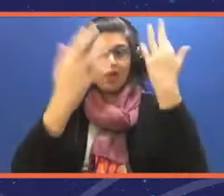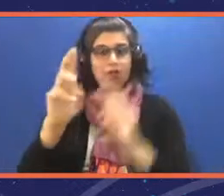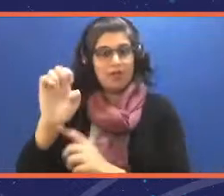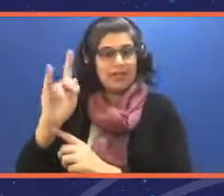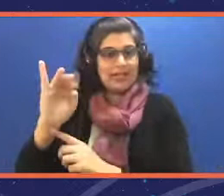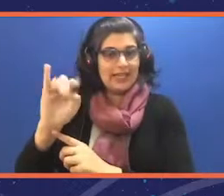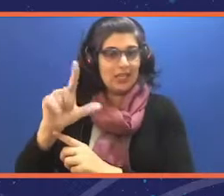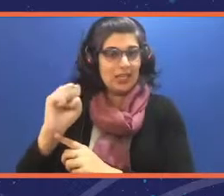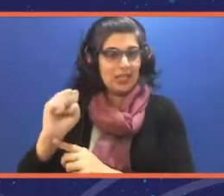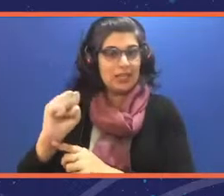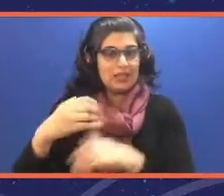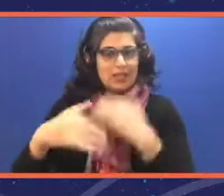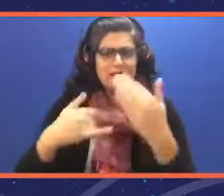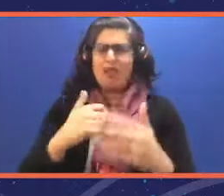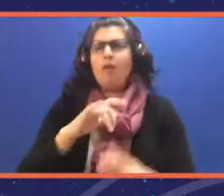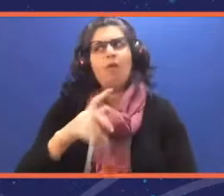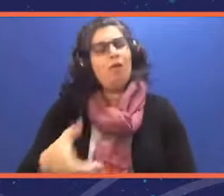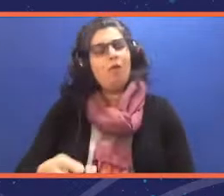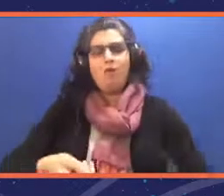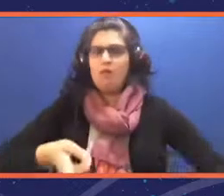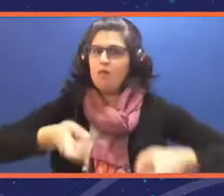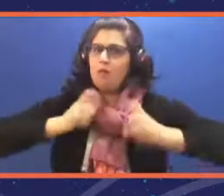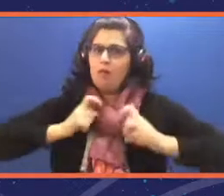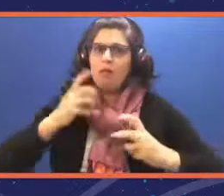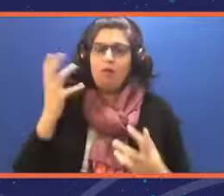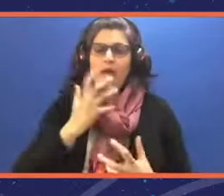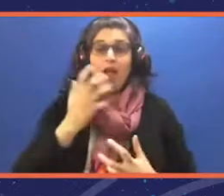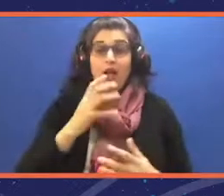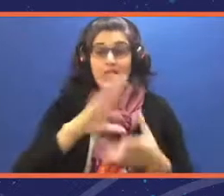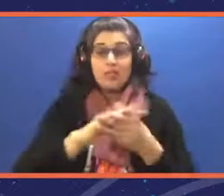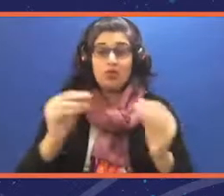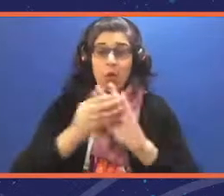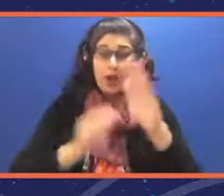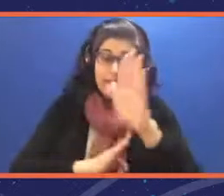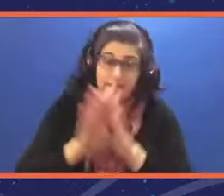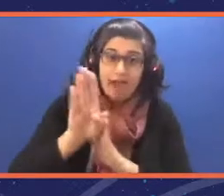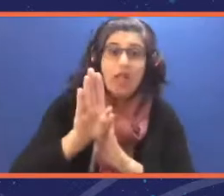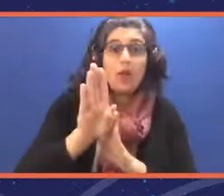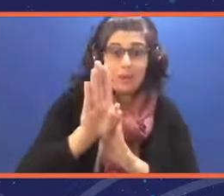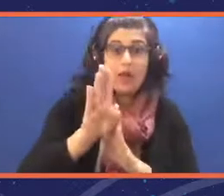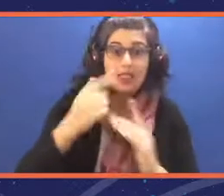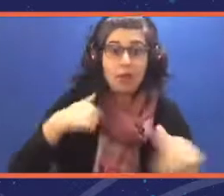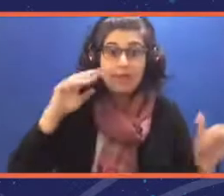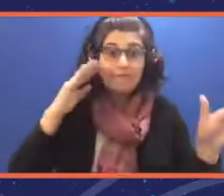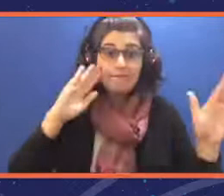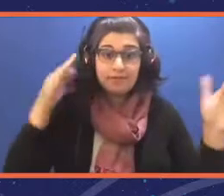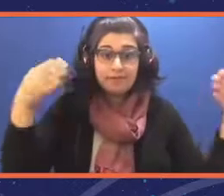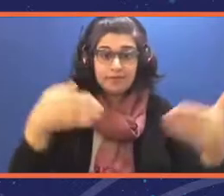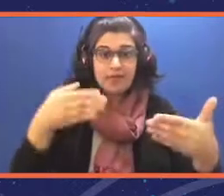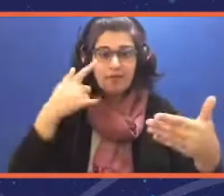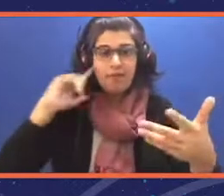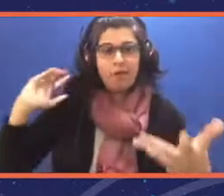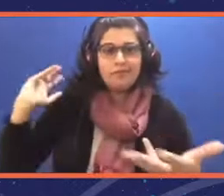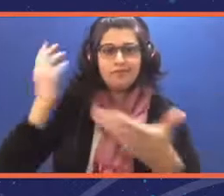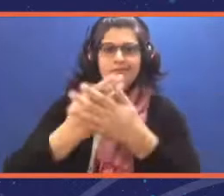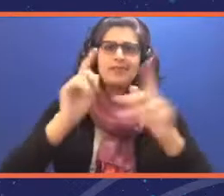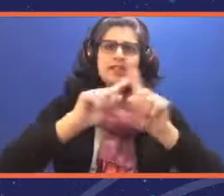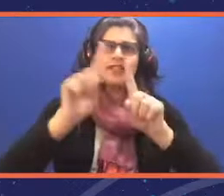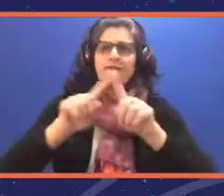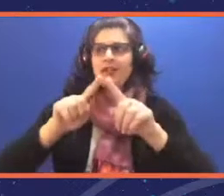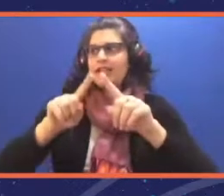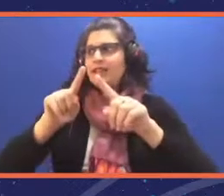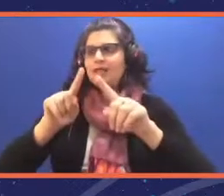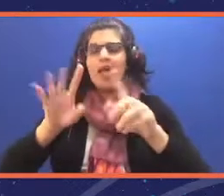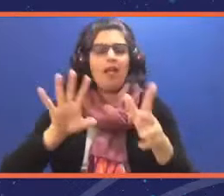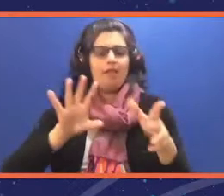a gift for us. The story development that we focus on, so we could reach different learners at